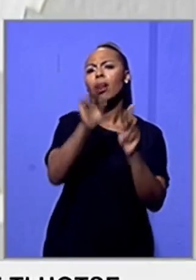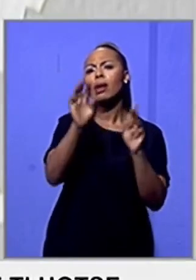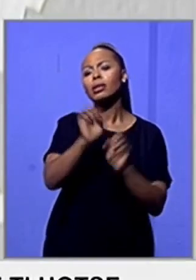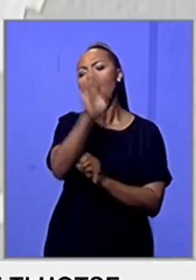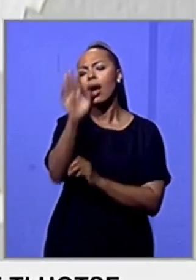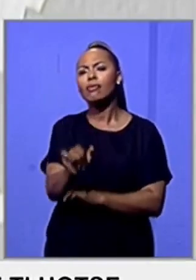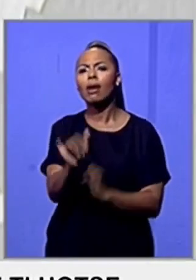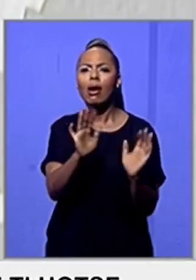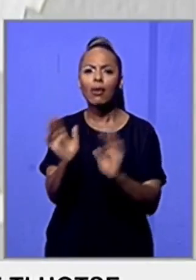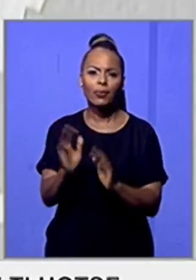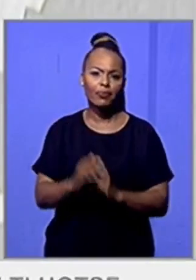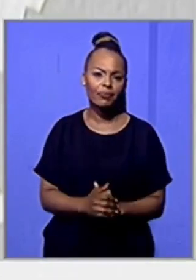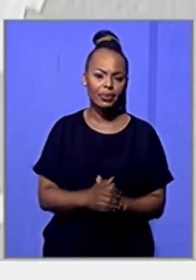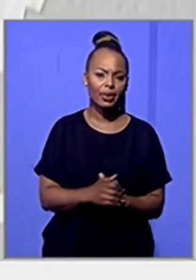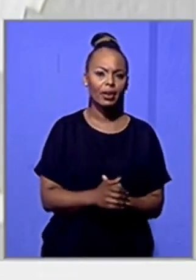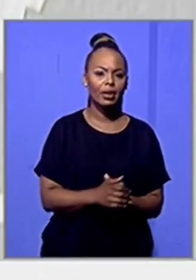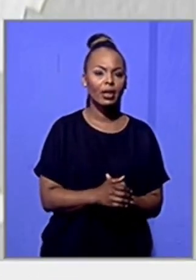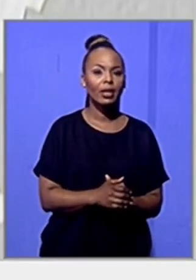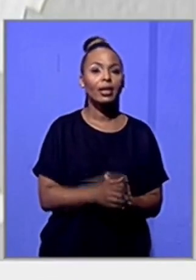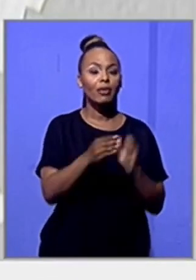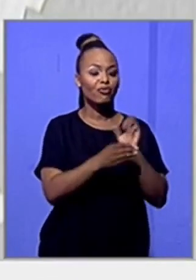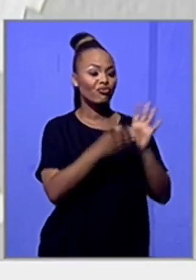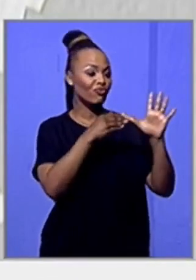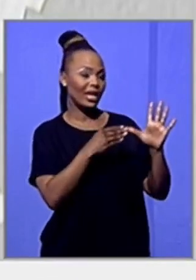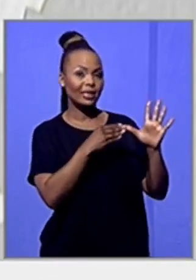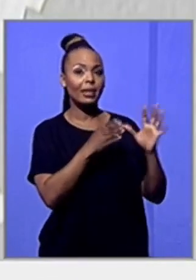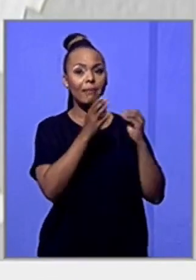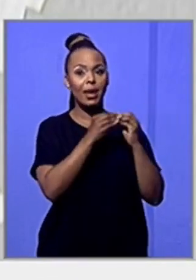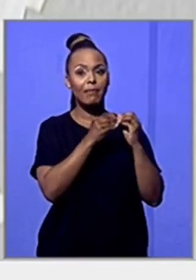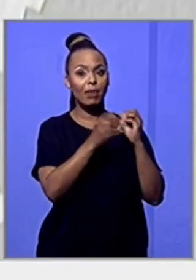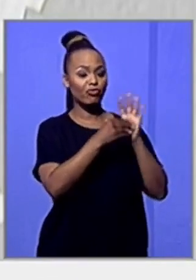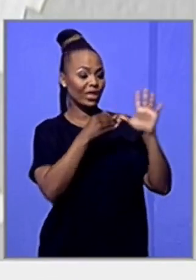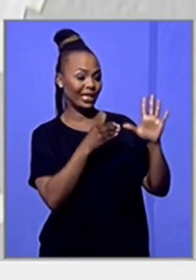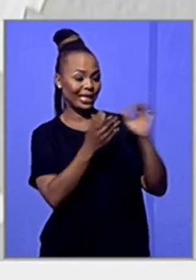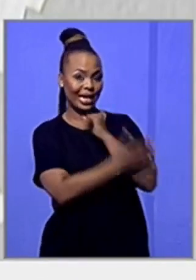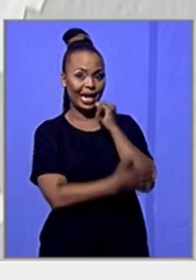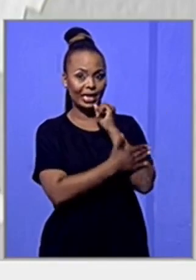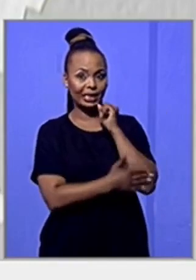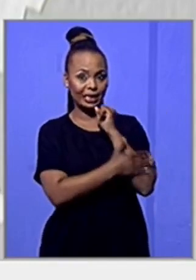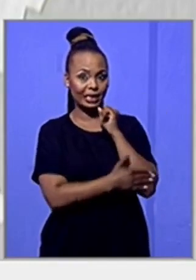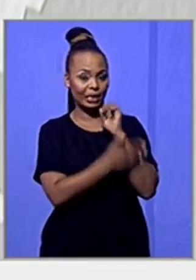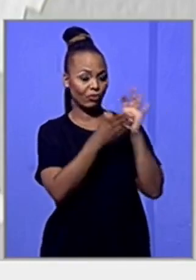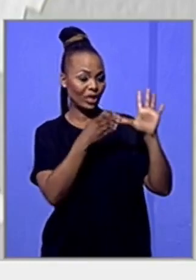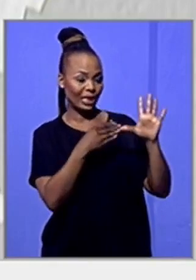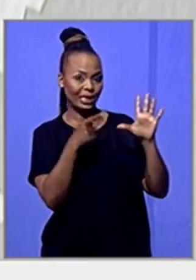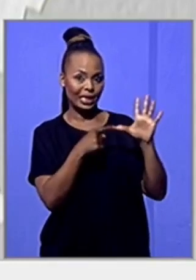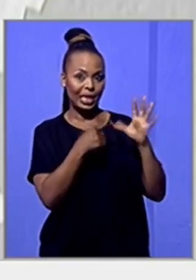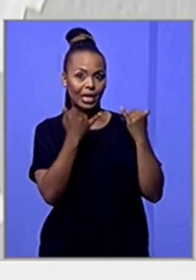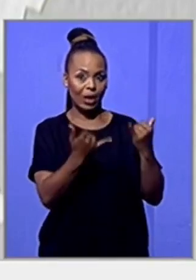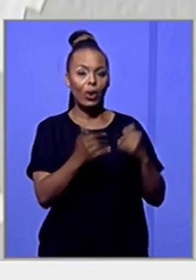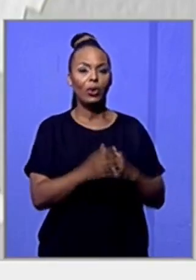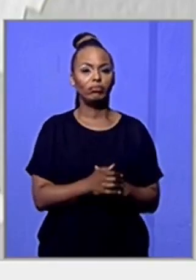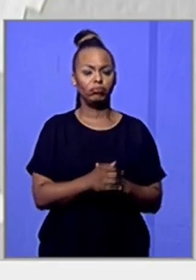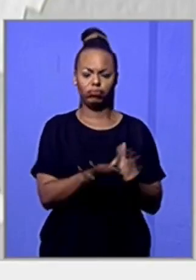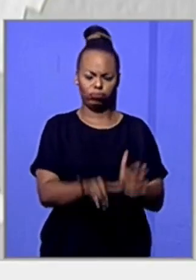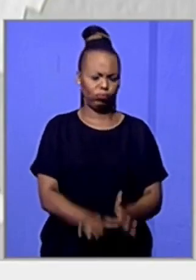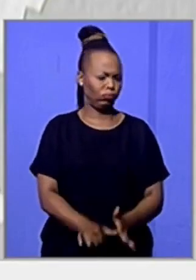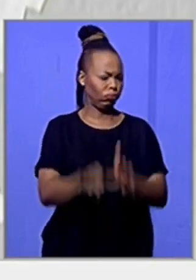Se bontsha gore mogatlo wa BRICS wo bohlokwa kudu. Ke ge le bona